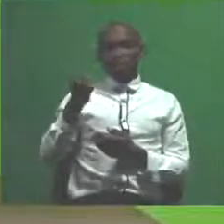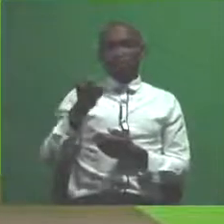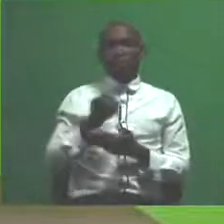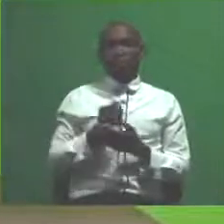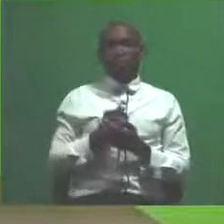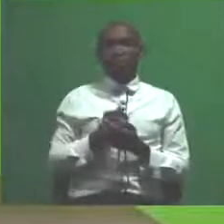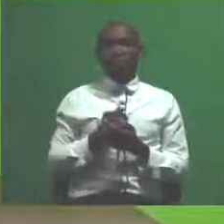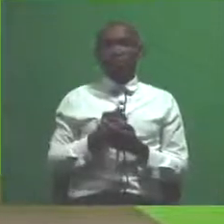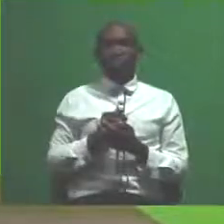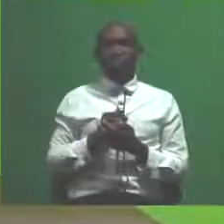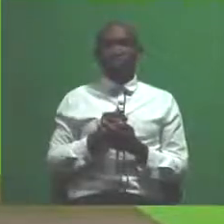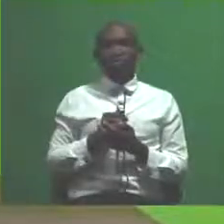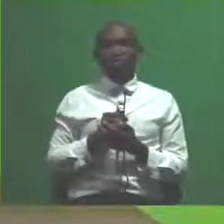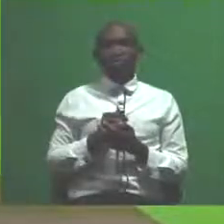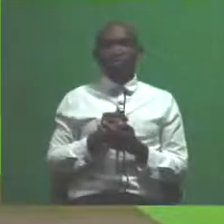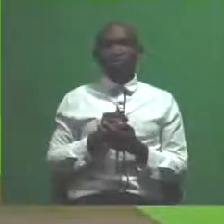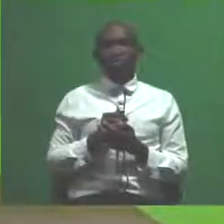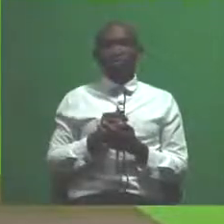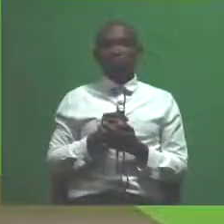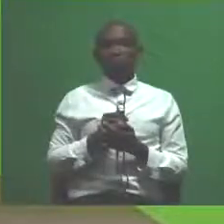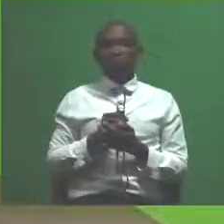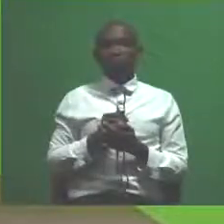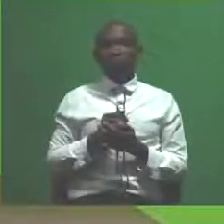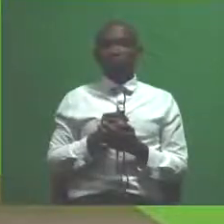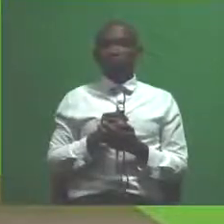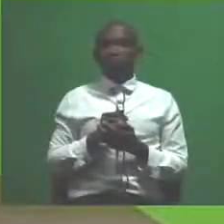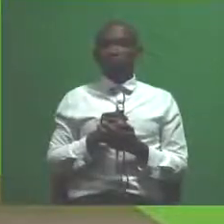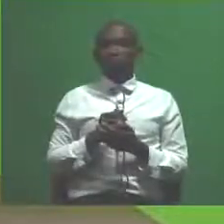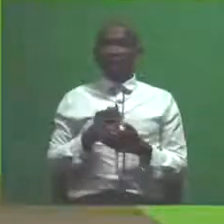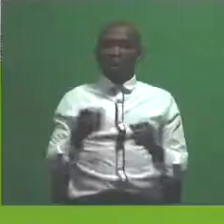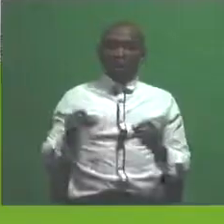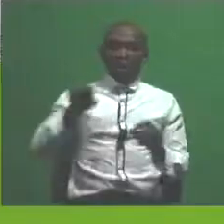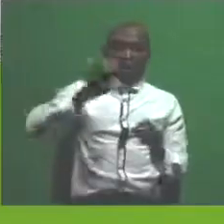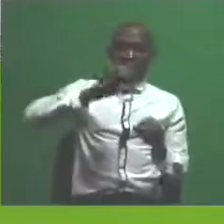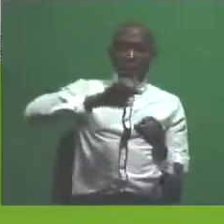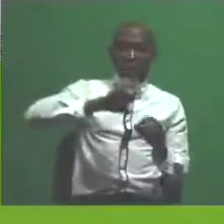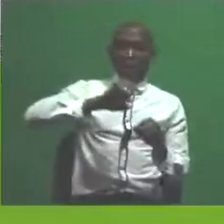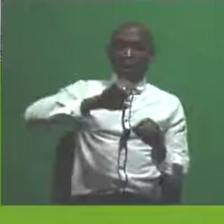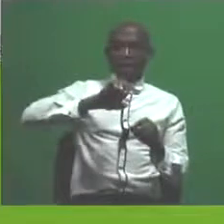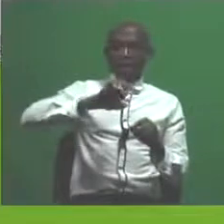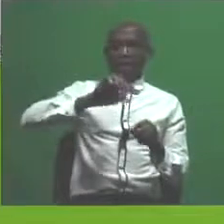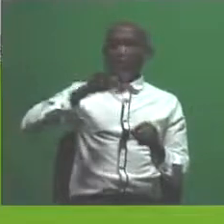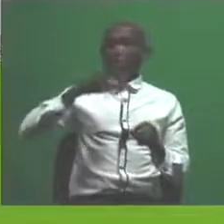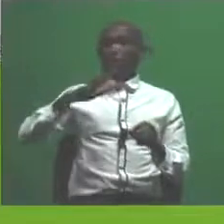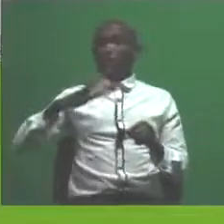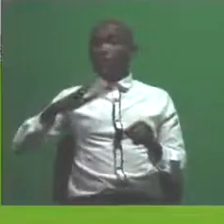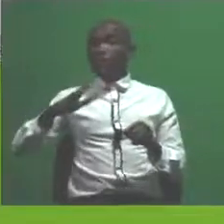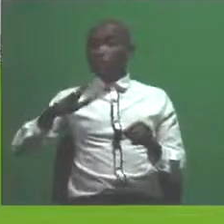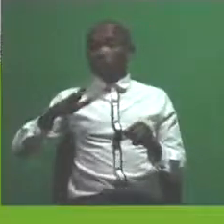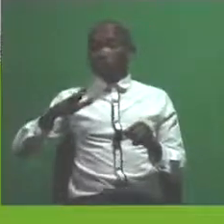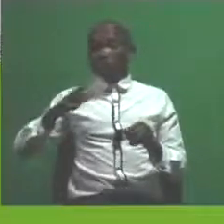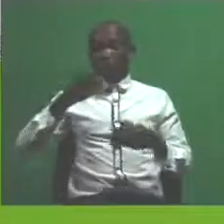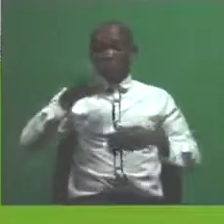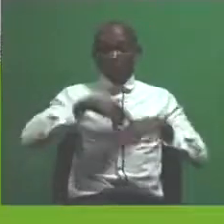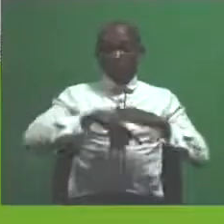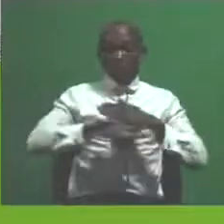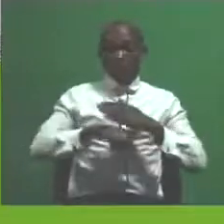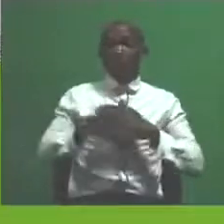So, I add water. I add some water in it,